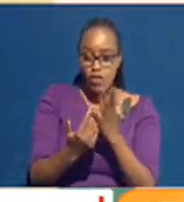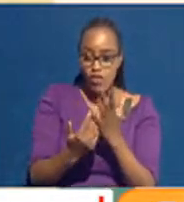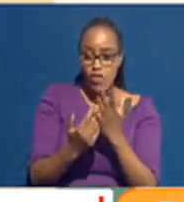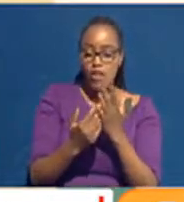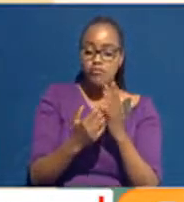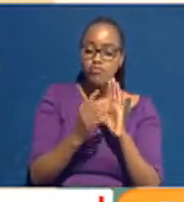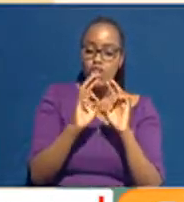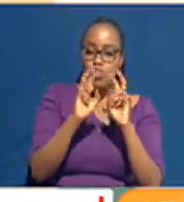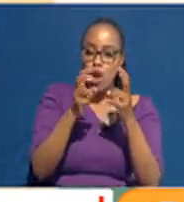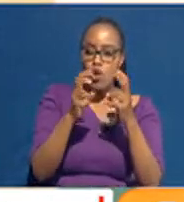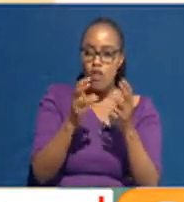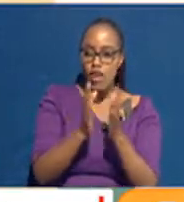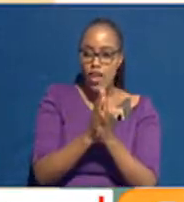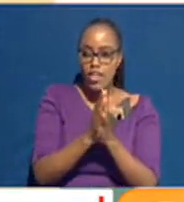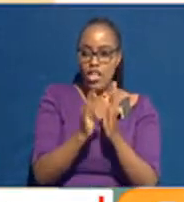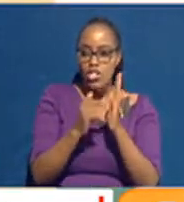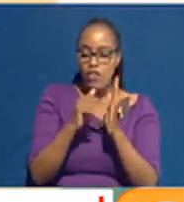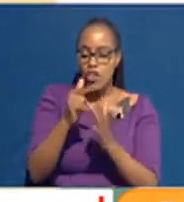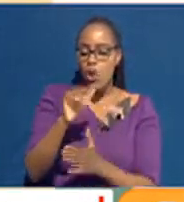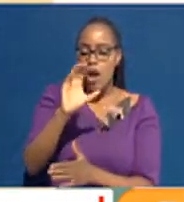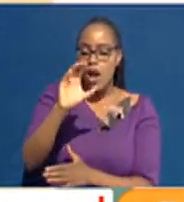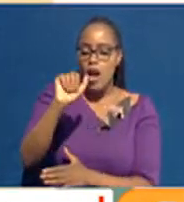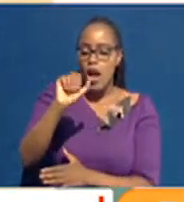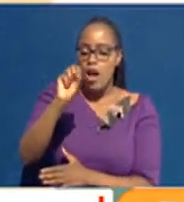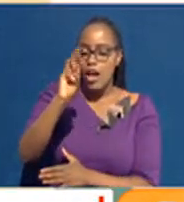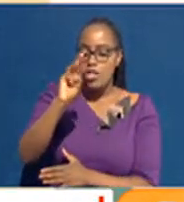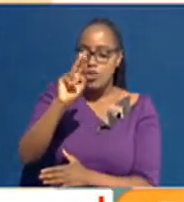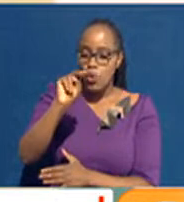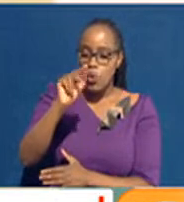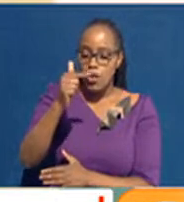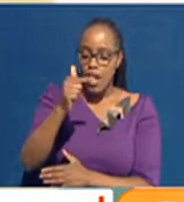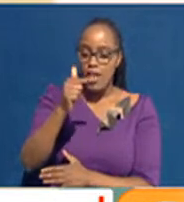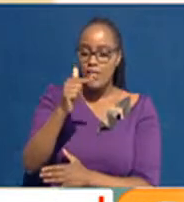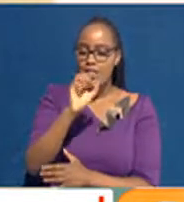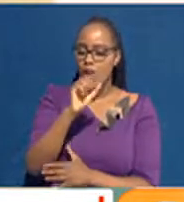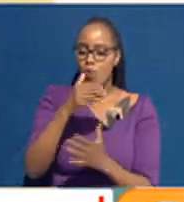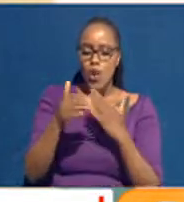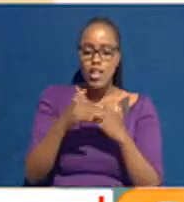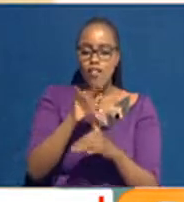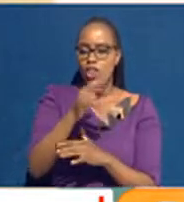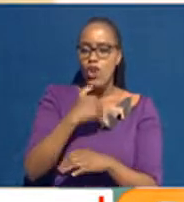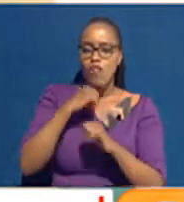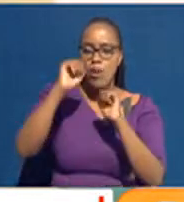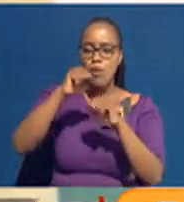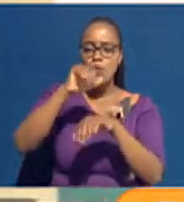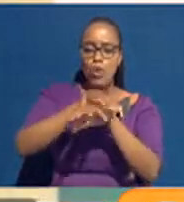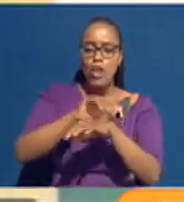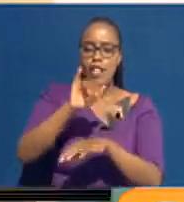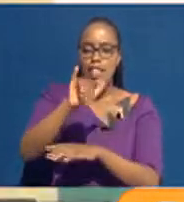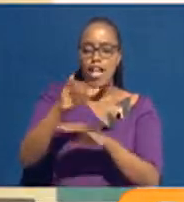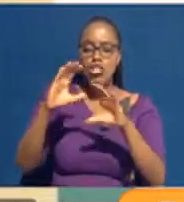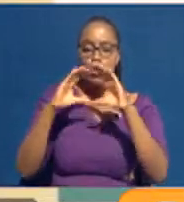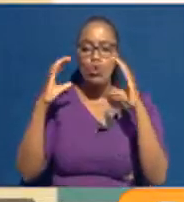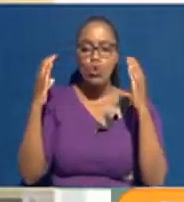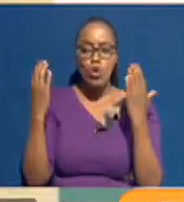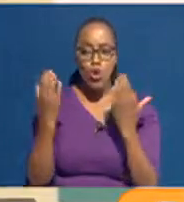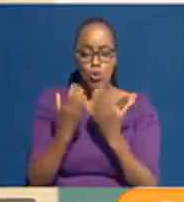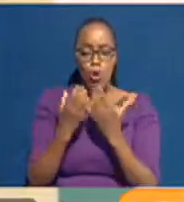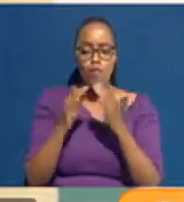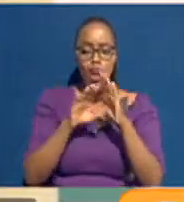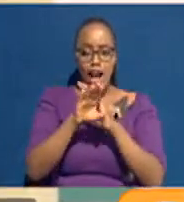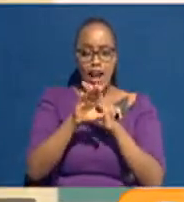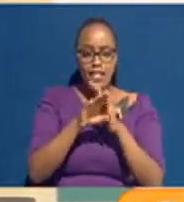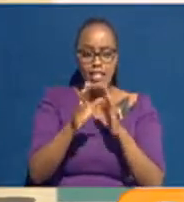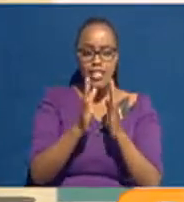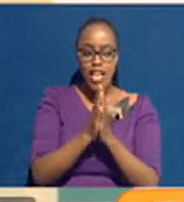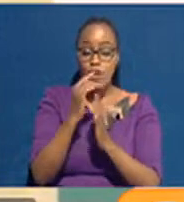to be able to pitch your cashew nuts, whatever it is that you have, so that you can get that global access. And not